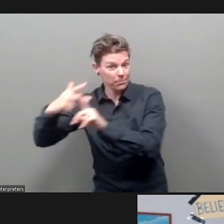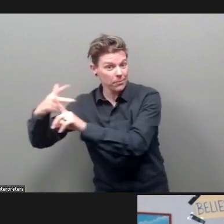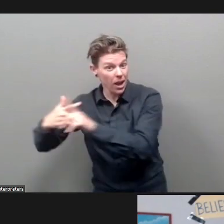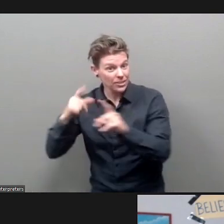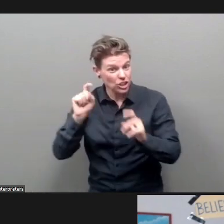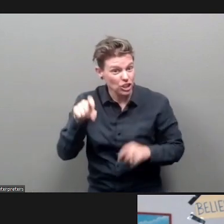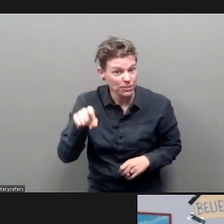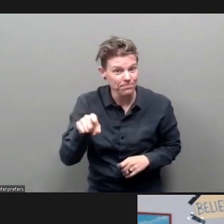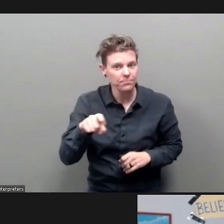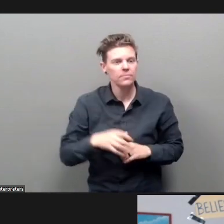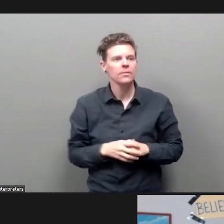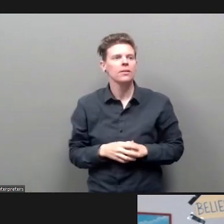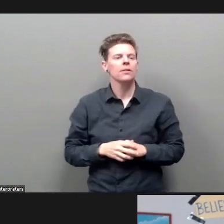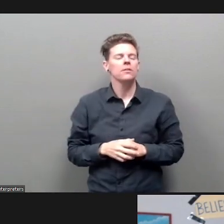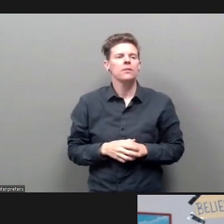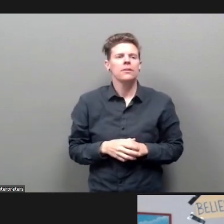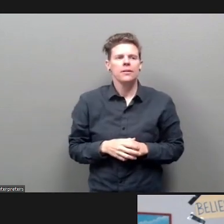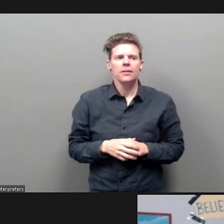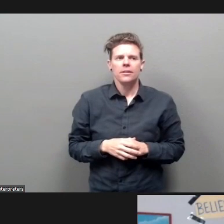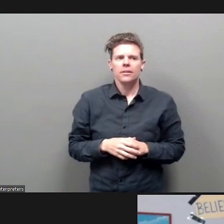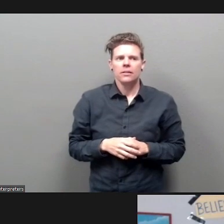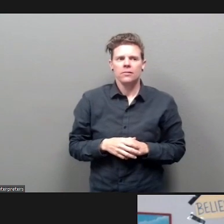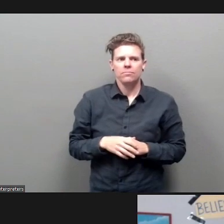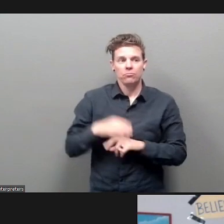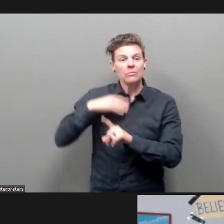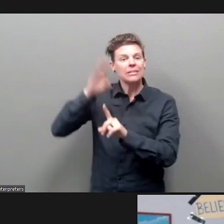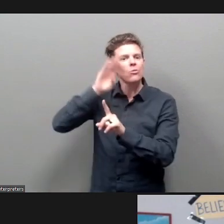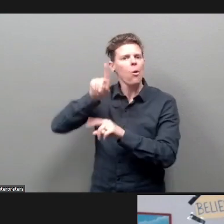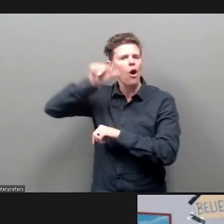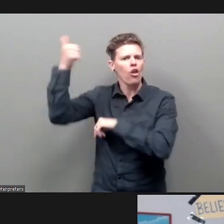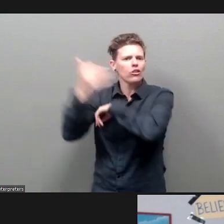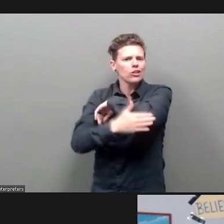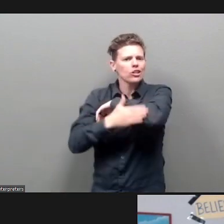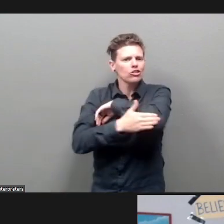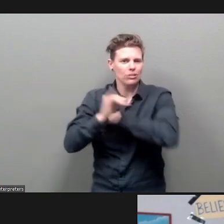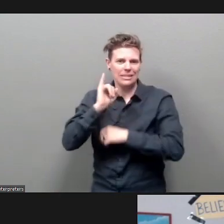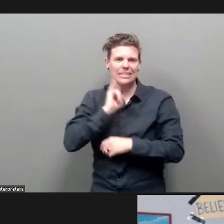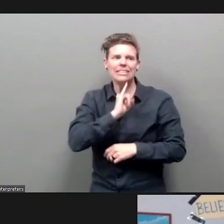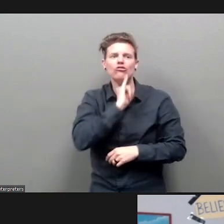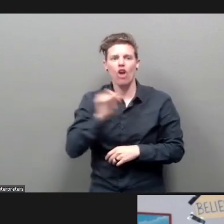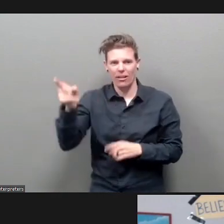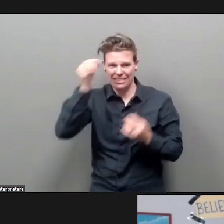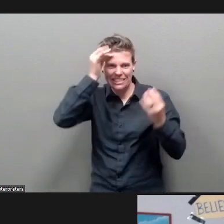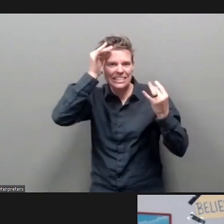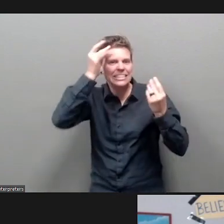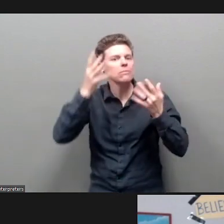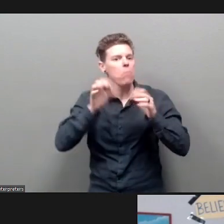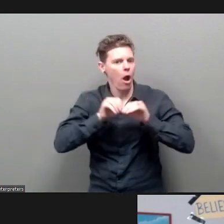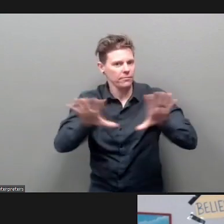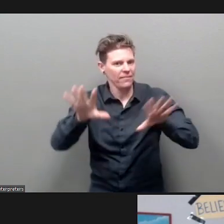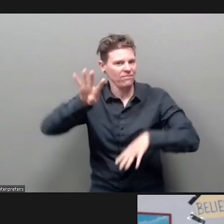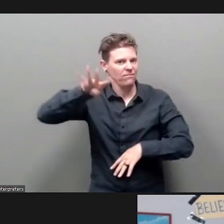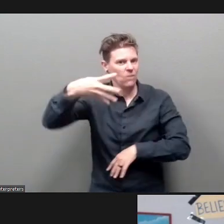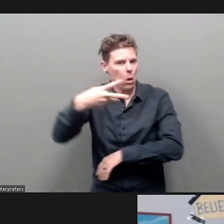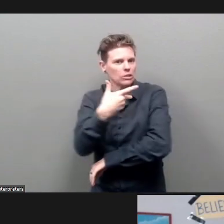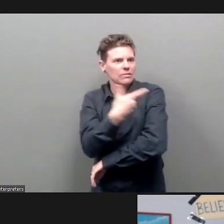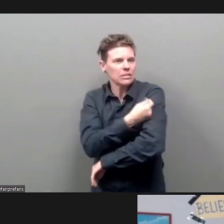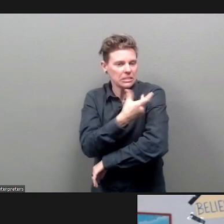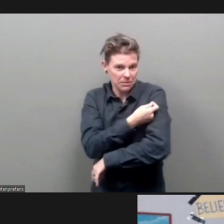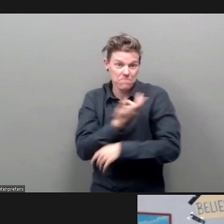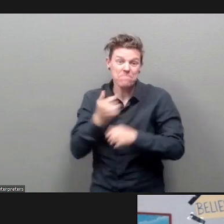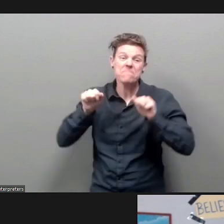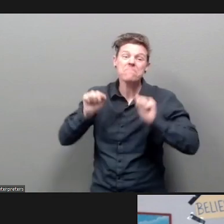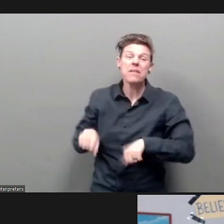I know Israel is talking about giving a 4th shot to people now. They're a little ahead though in boosting. We really